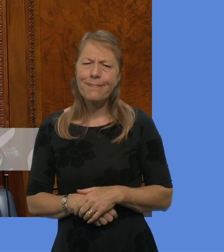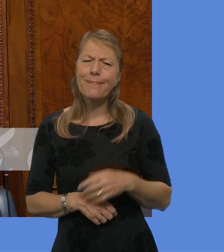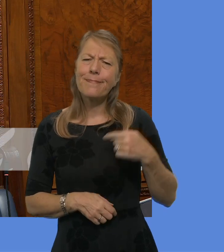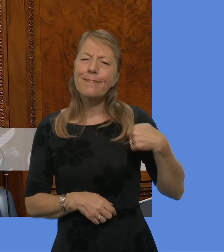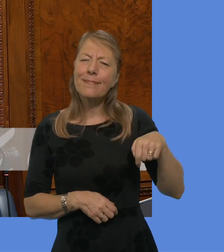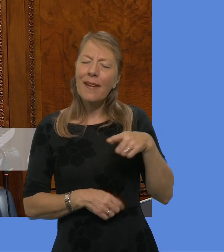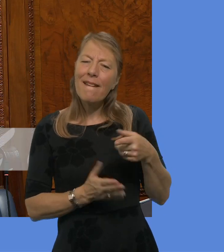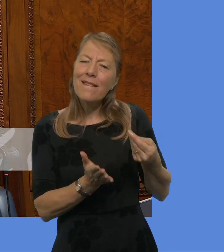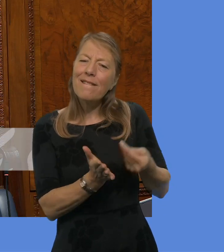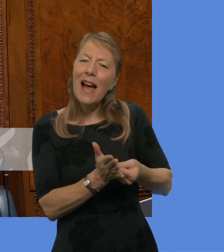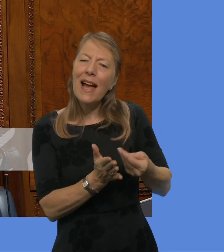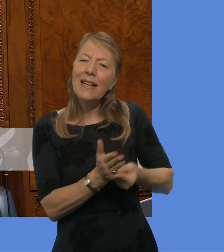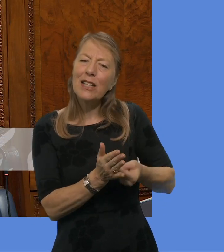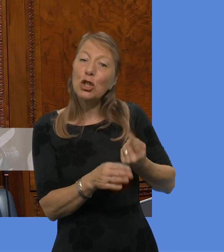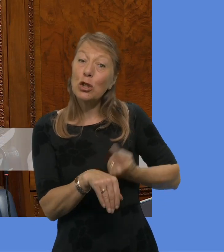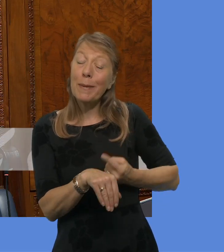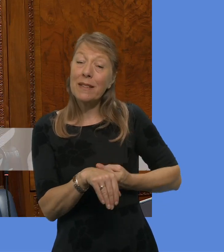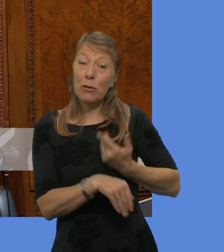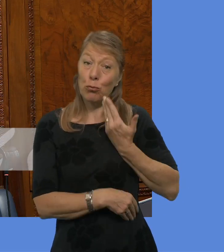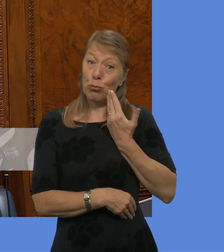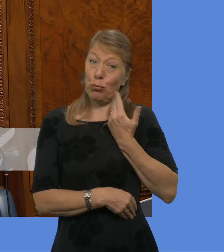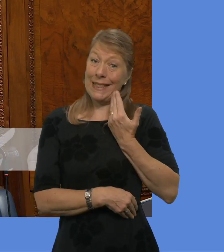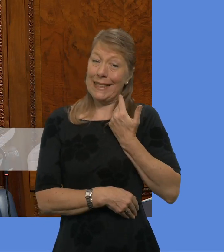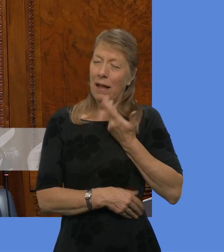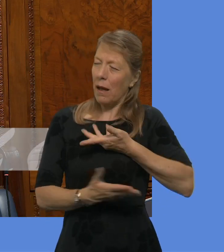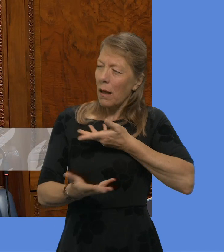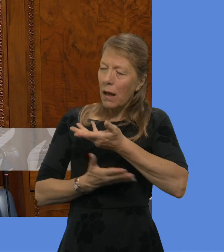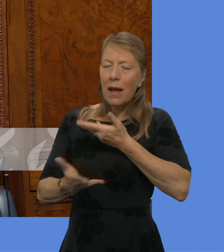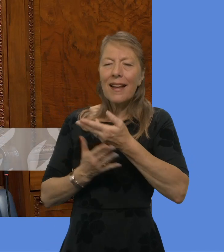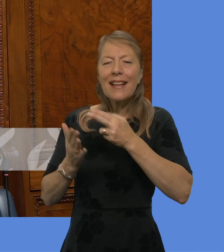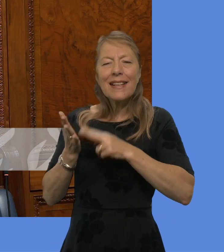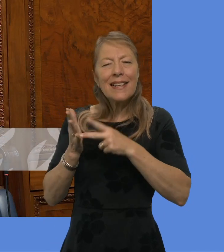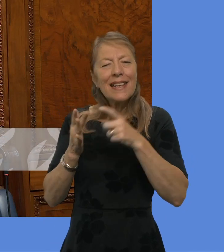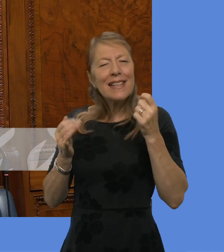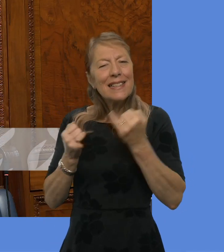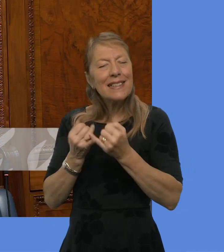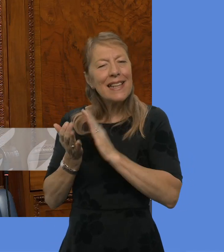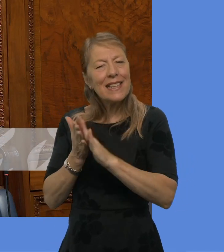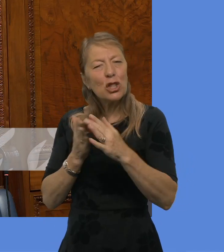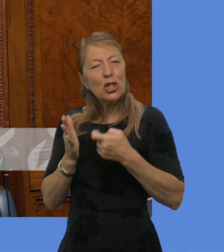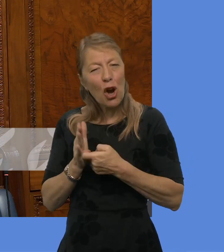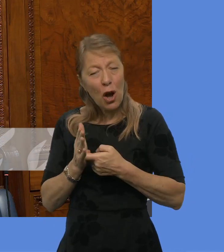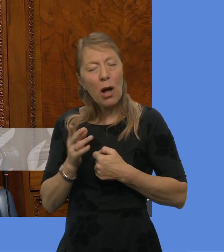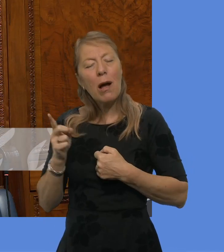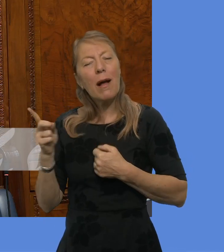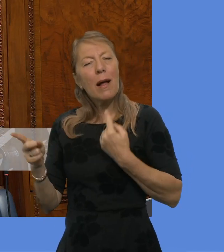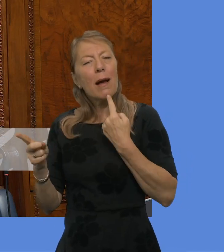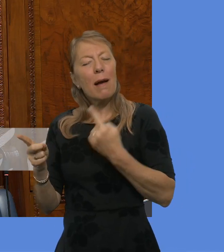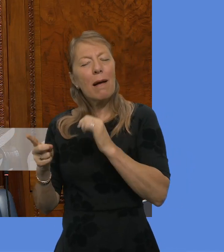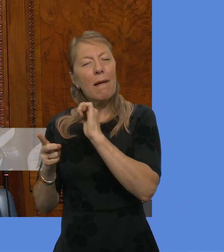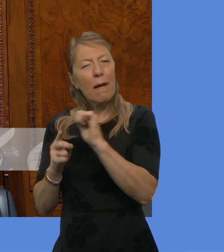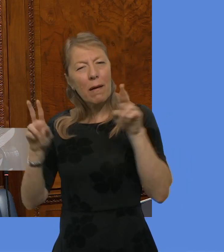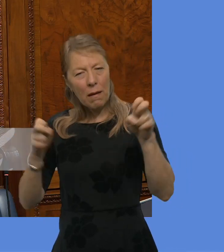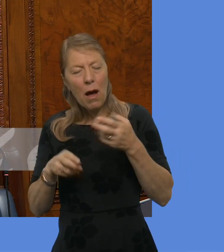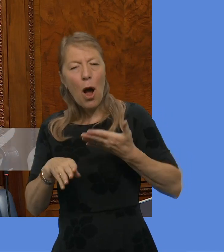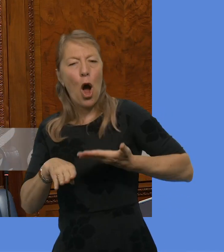Committee recently heard from NICS HR was on the addition of the reform of the Occupational Health Service, and particularly